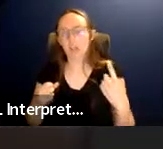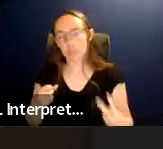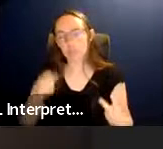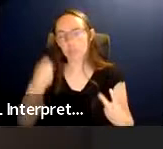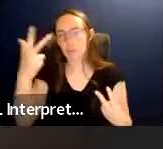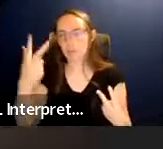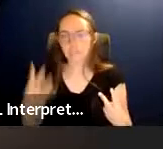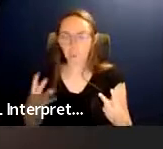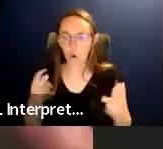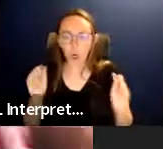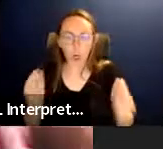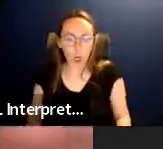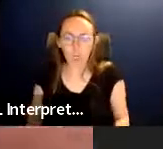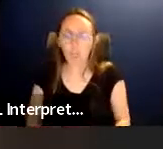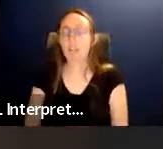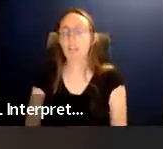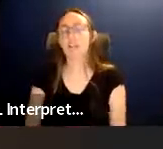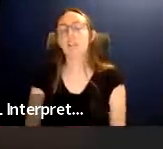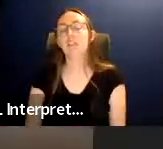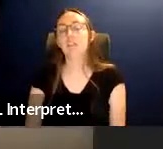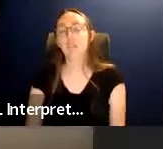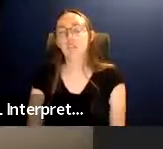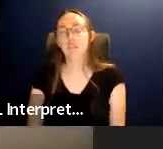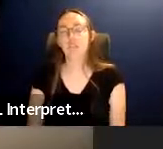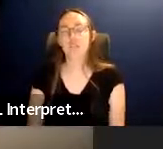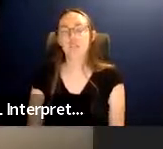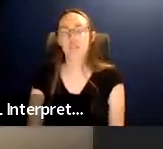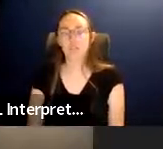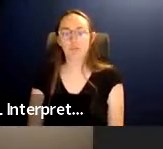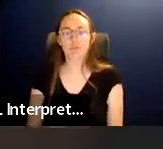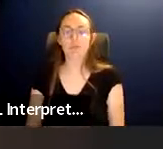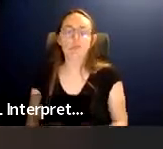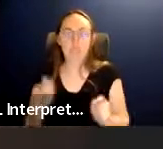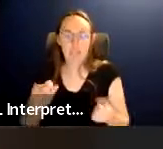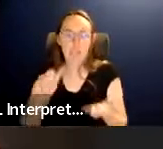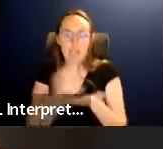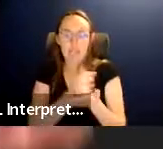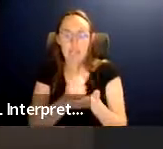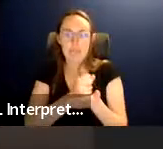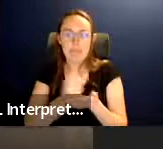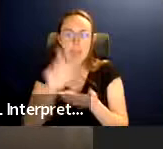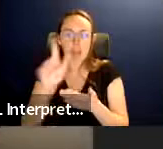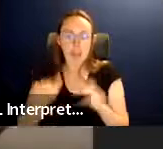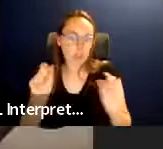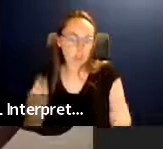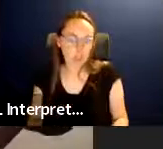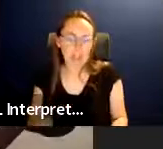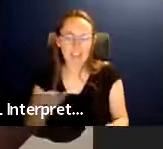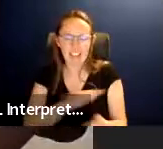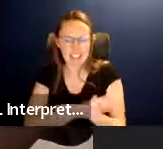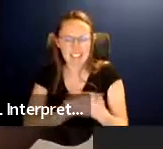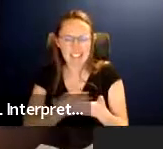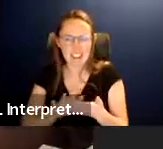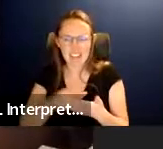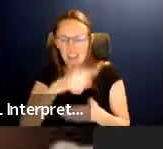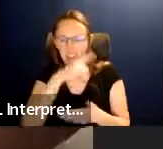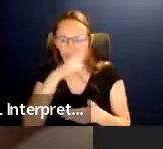1, 2, 3, 4, right? In there, and then I could always erase it later. So that's what's kind of nice with dry erase